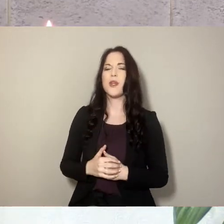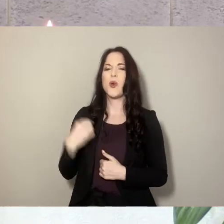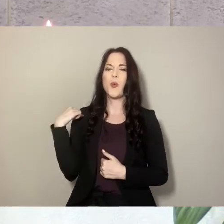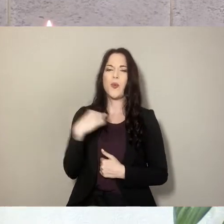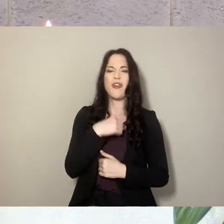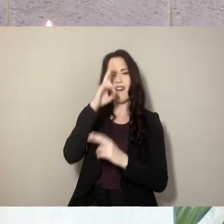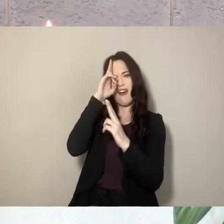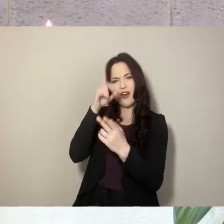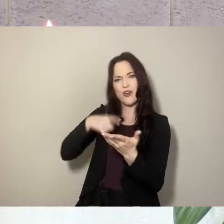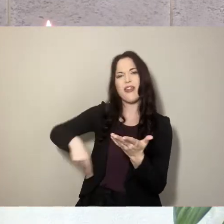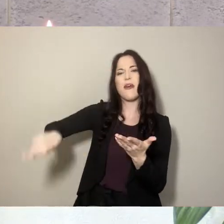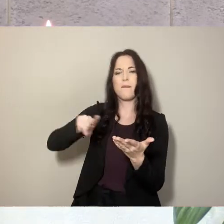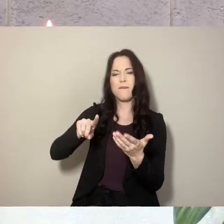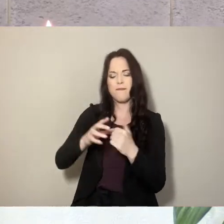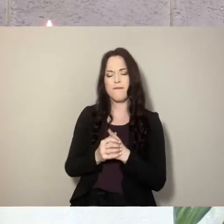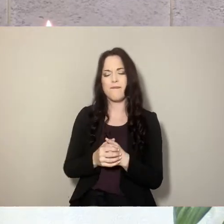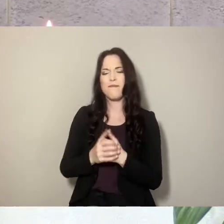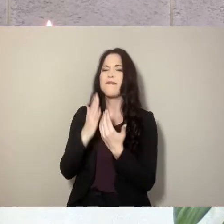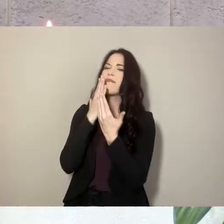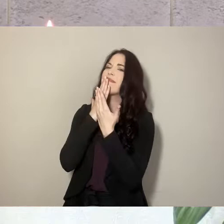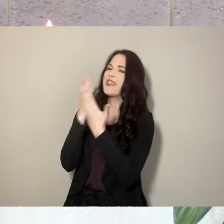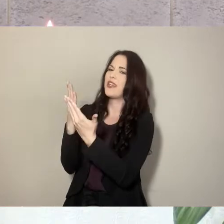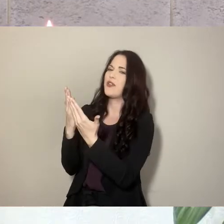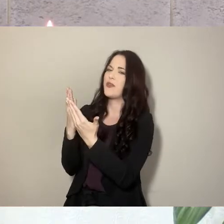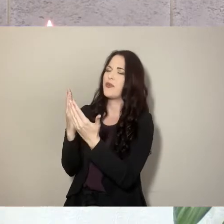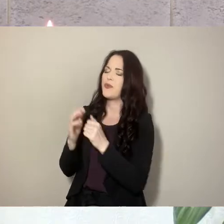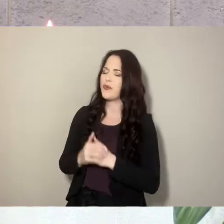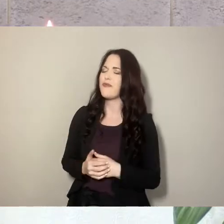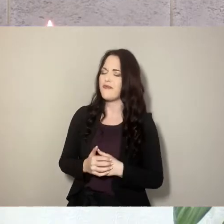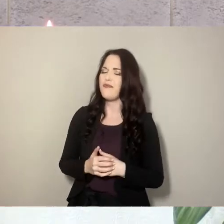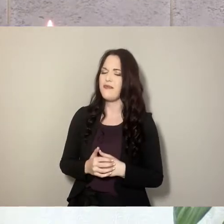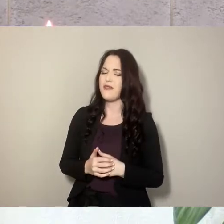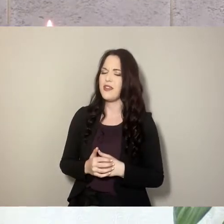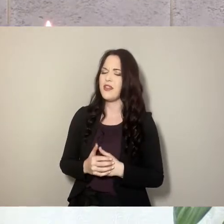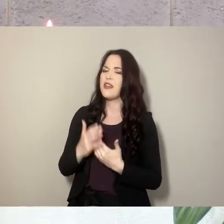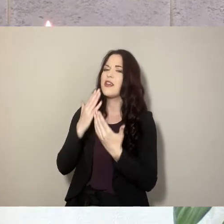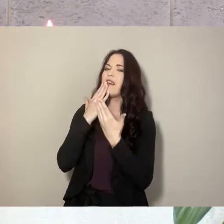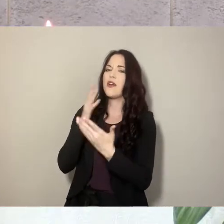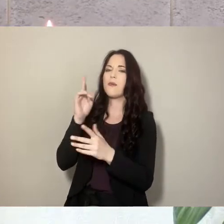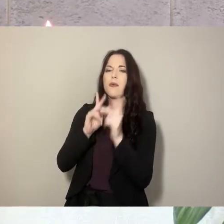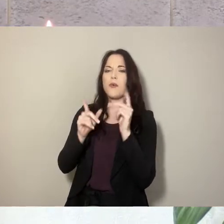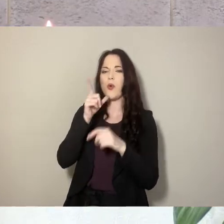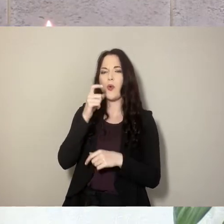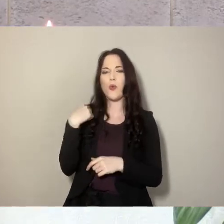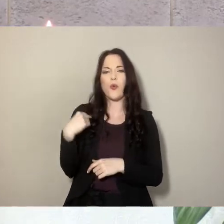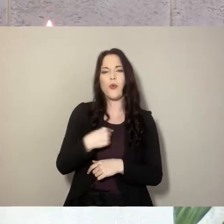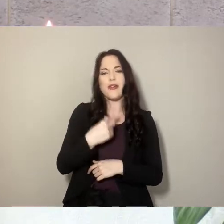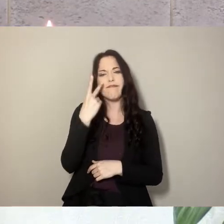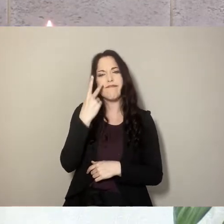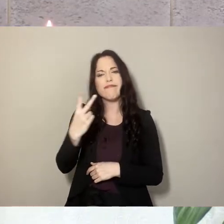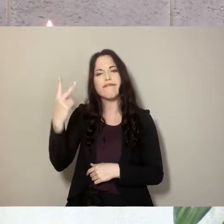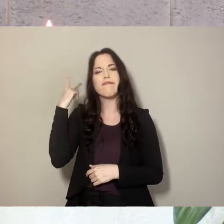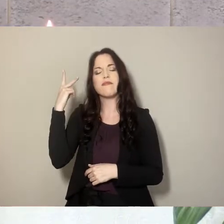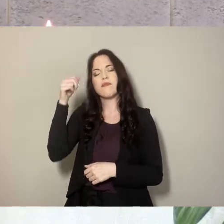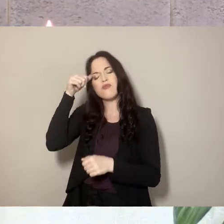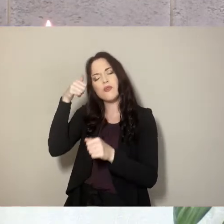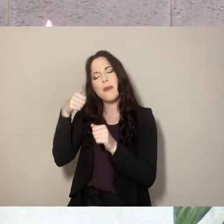God, thank you for those that we remember, those who we